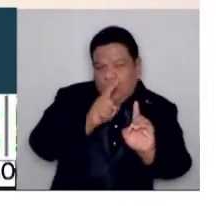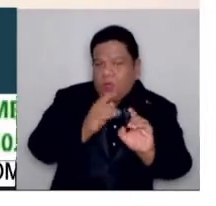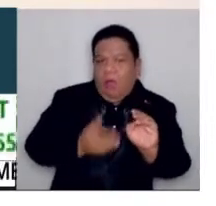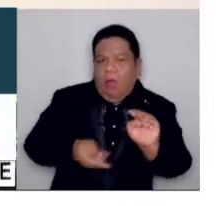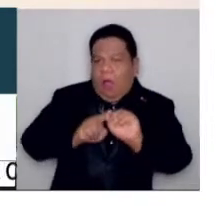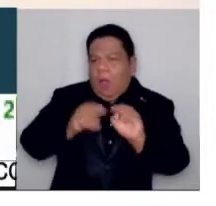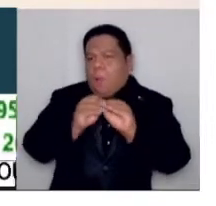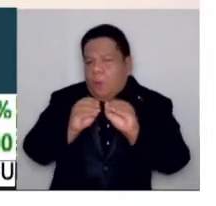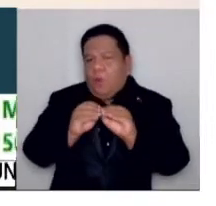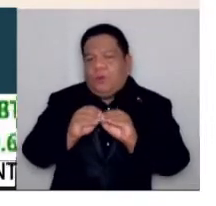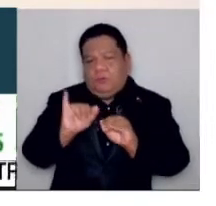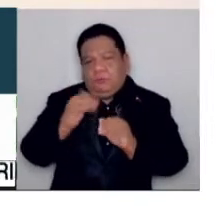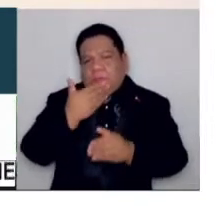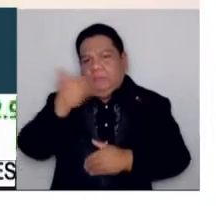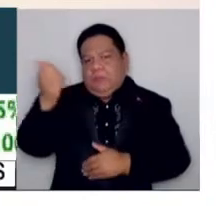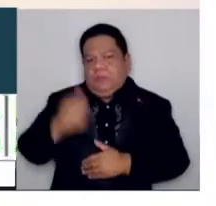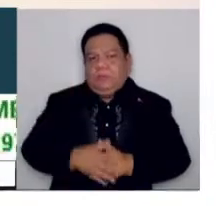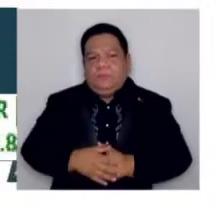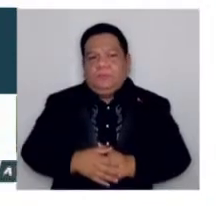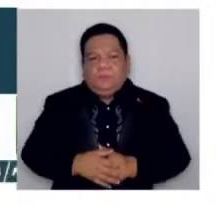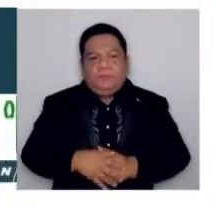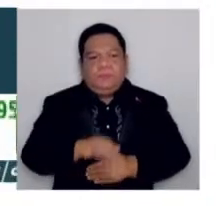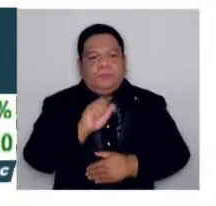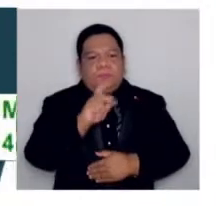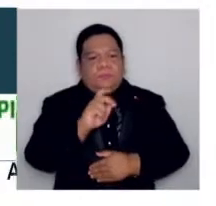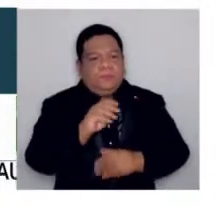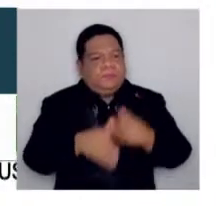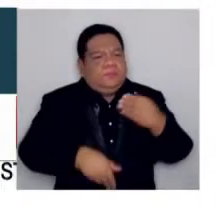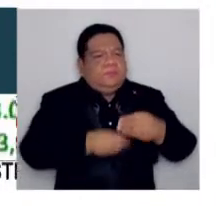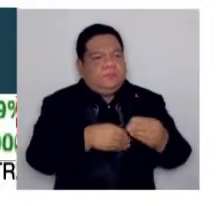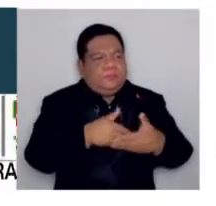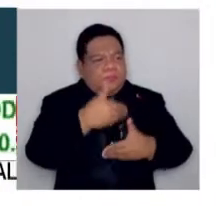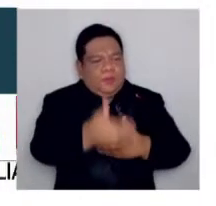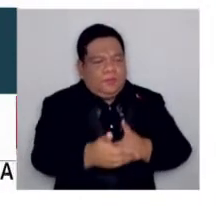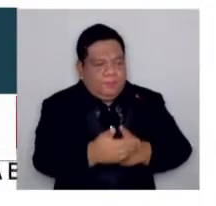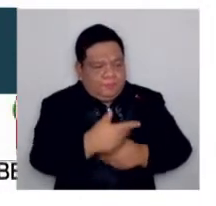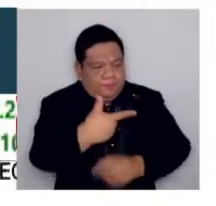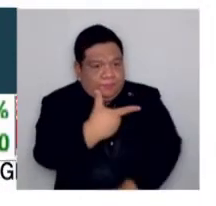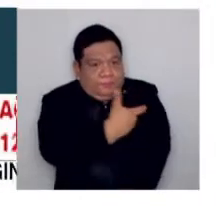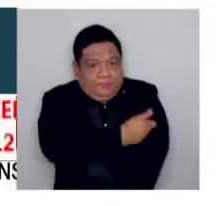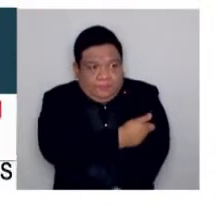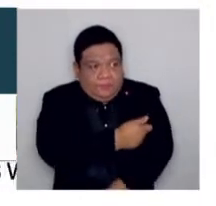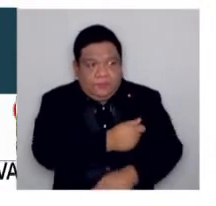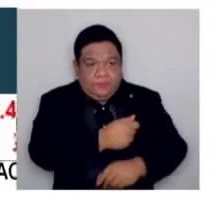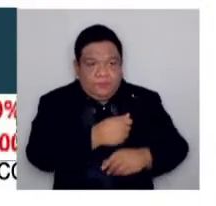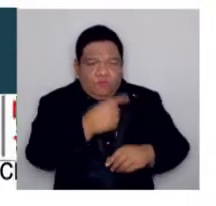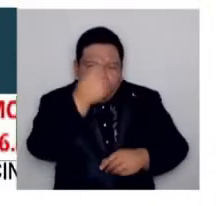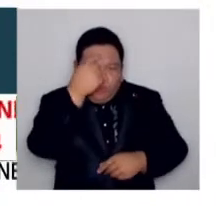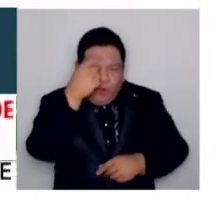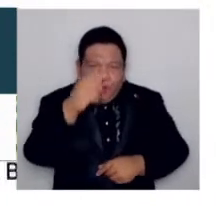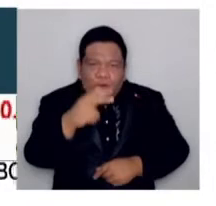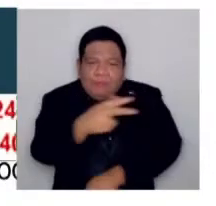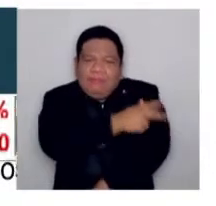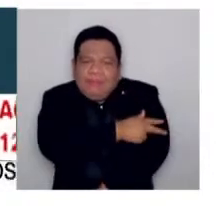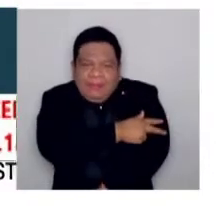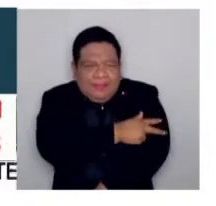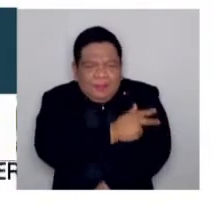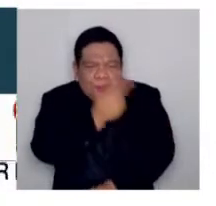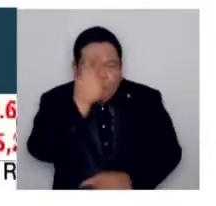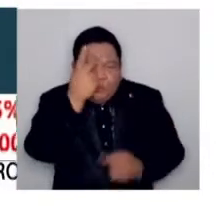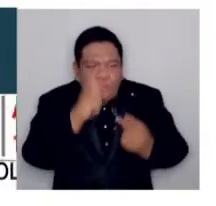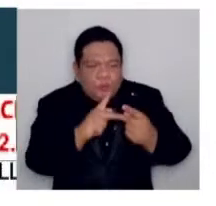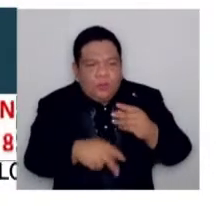Yeah. Dr. Limpin, I want to touch on the booster shots now, third shots and all that. As you said, you